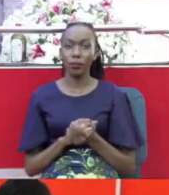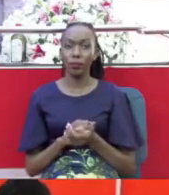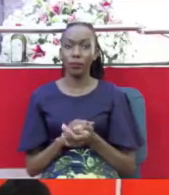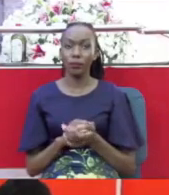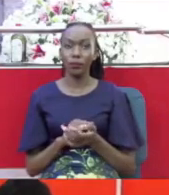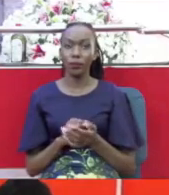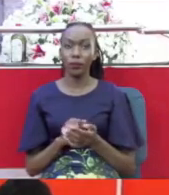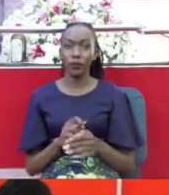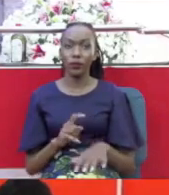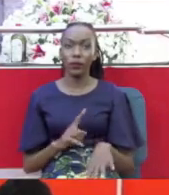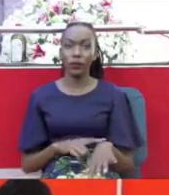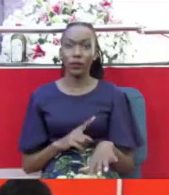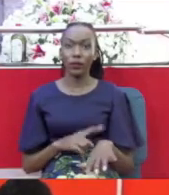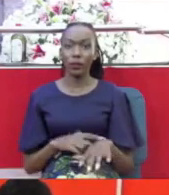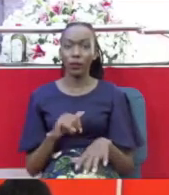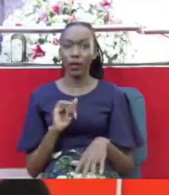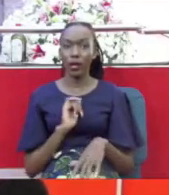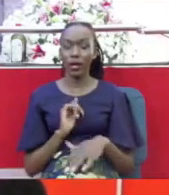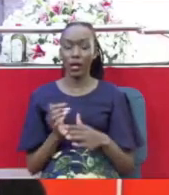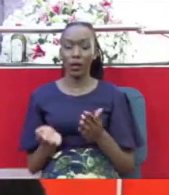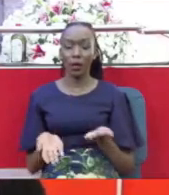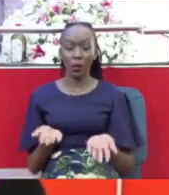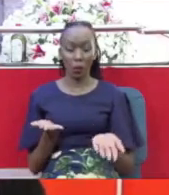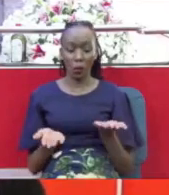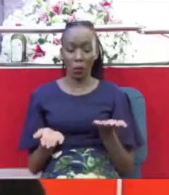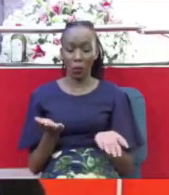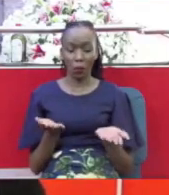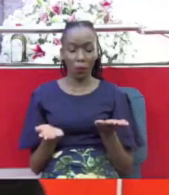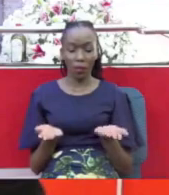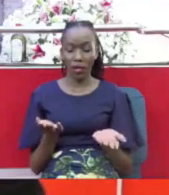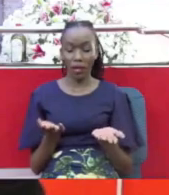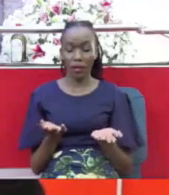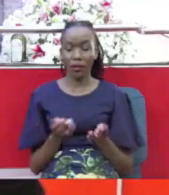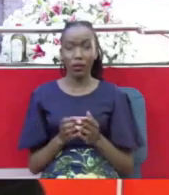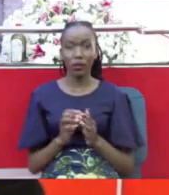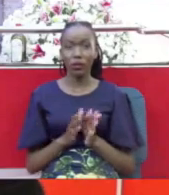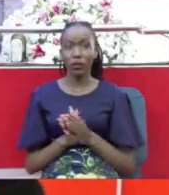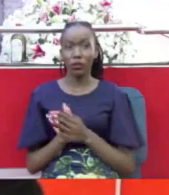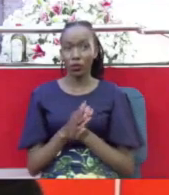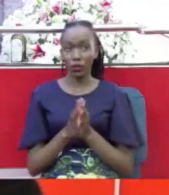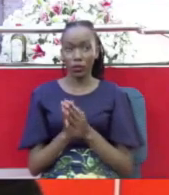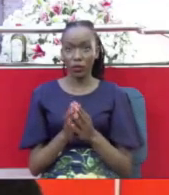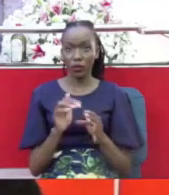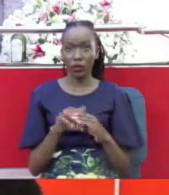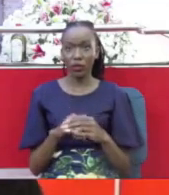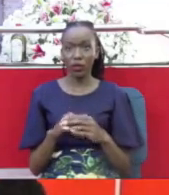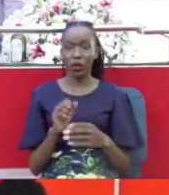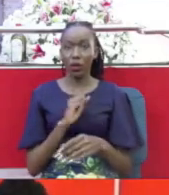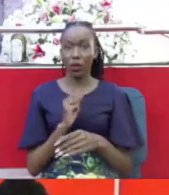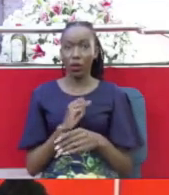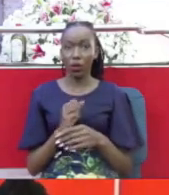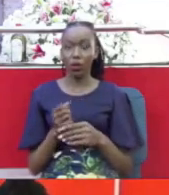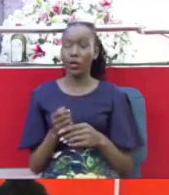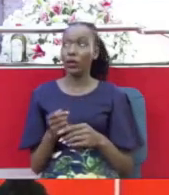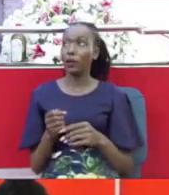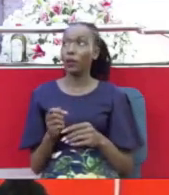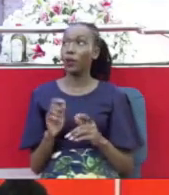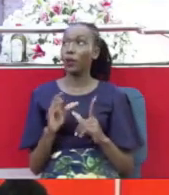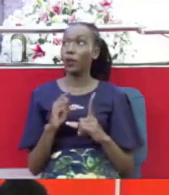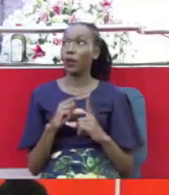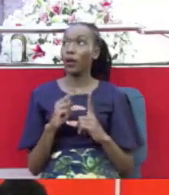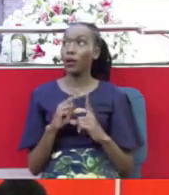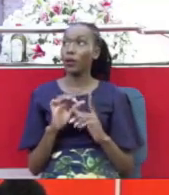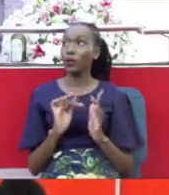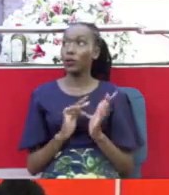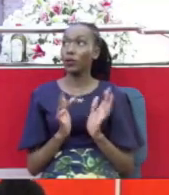understand. Kama unalinganisha tu mtu yote kwa Biblia ambaye ni mdogo, nitaweza kuelewa. Sasa na ubaya, mimi naitwanishwa na huyu jamaa Joshua.